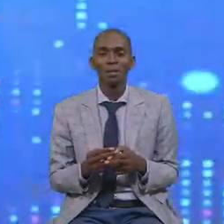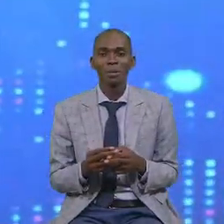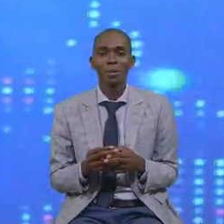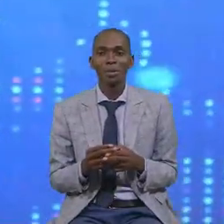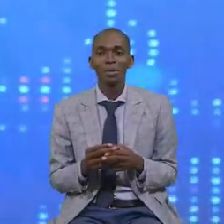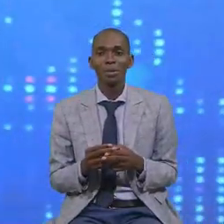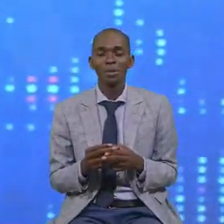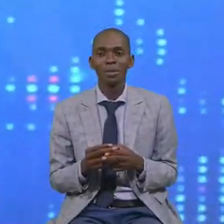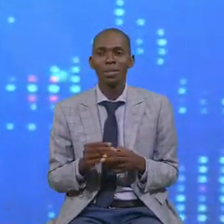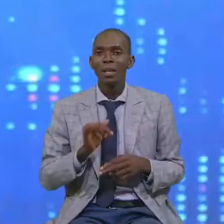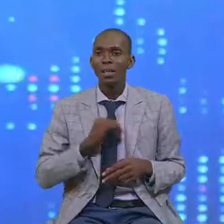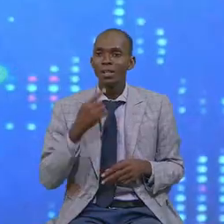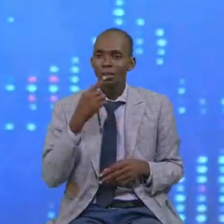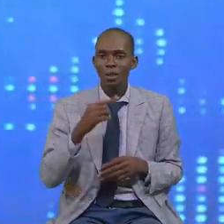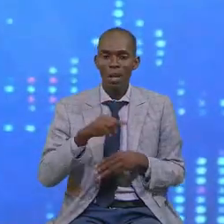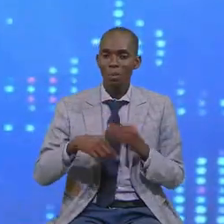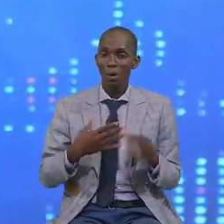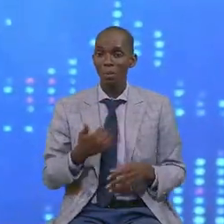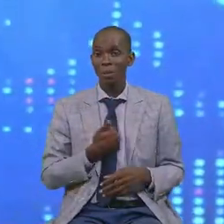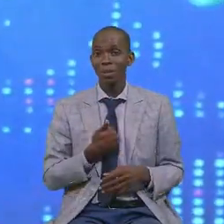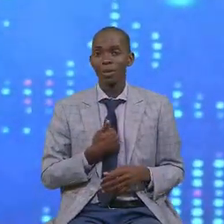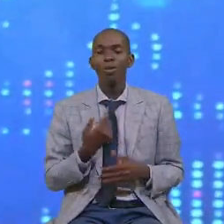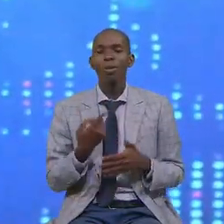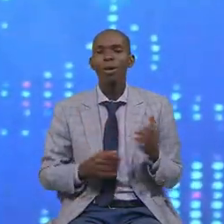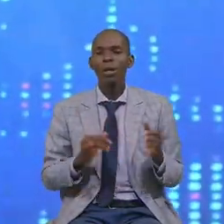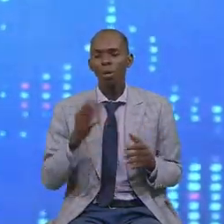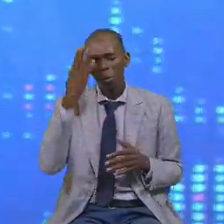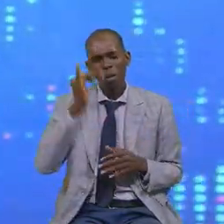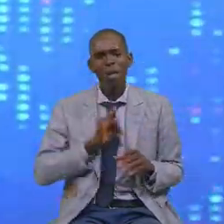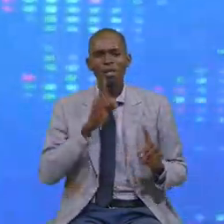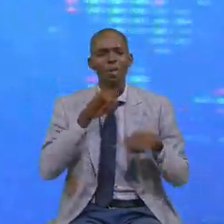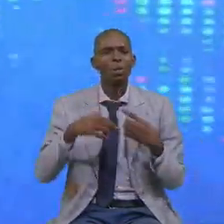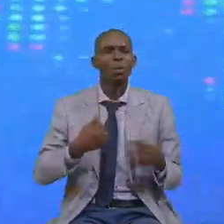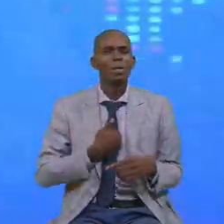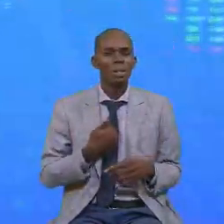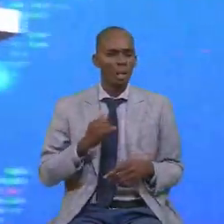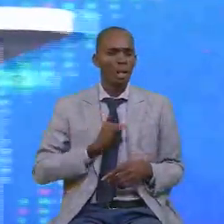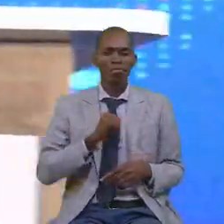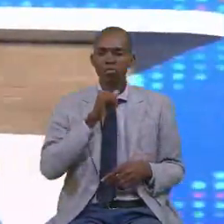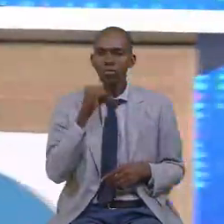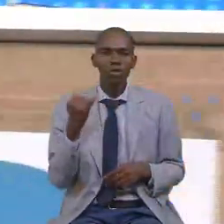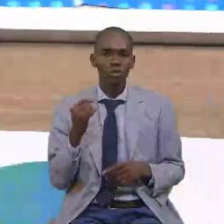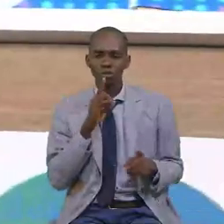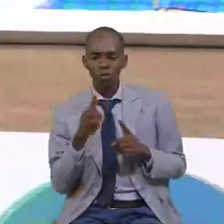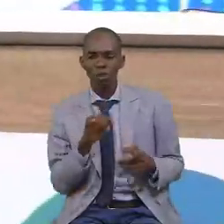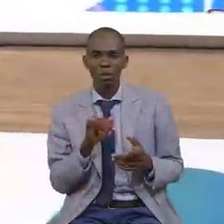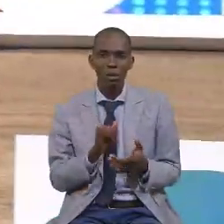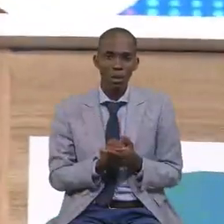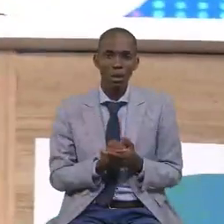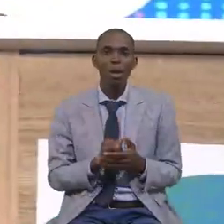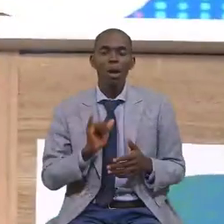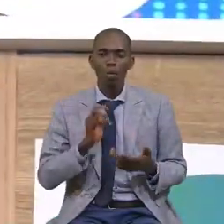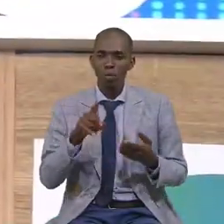I told you about myself. What did I talk about myself? I shouldn't accept that. I wanted you to know